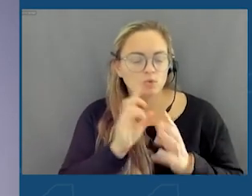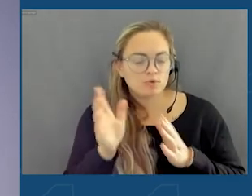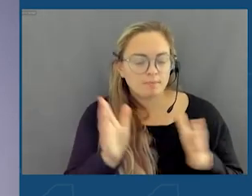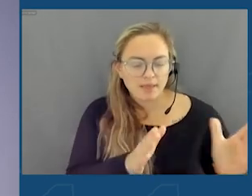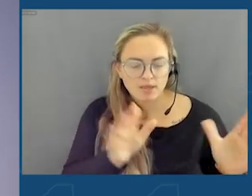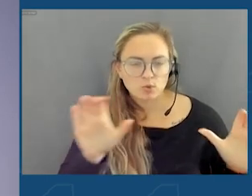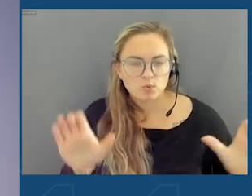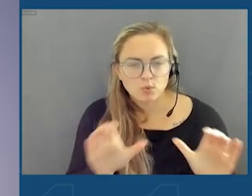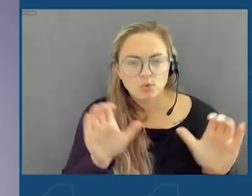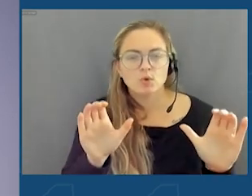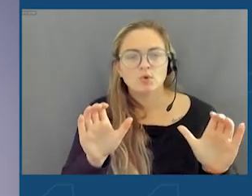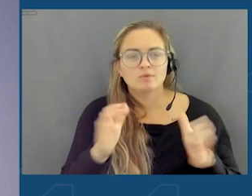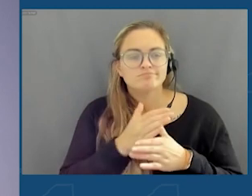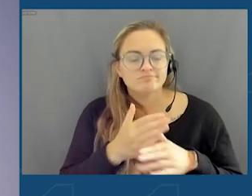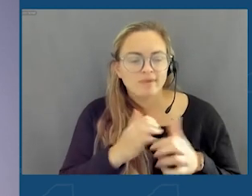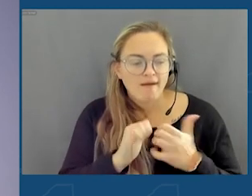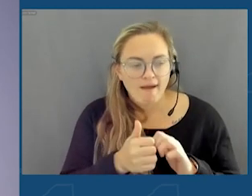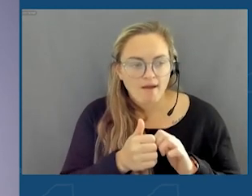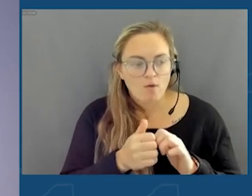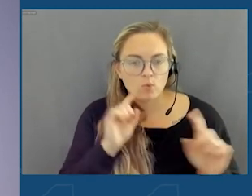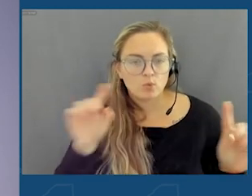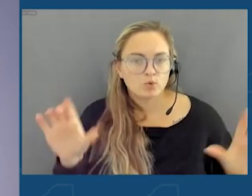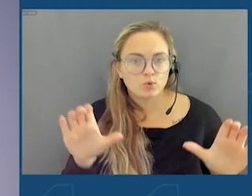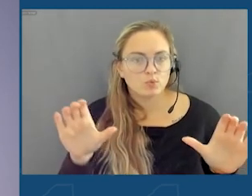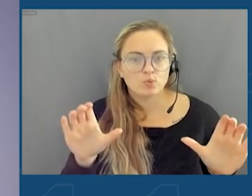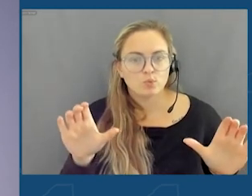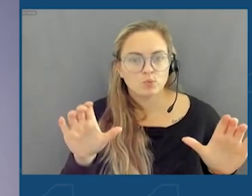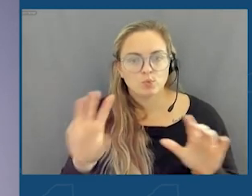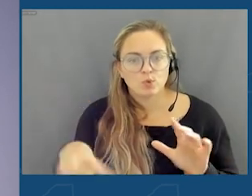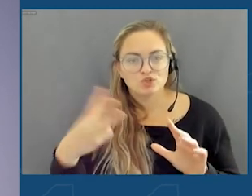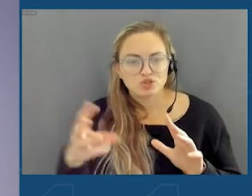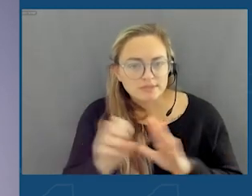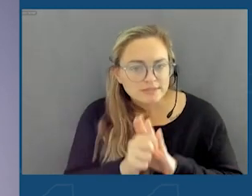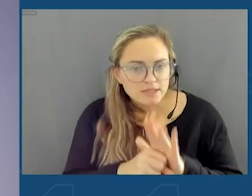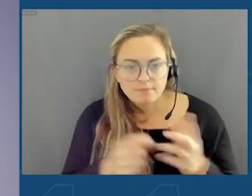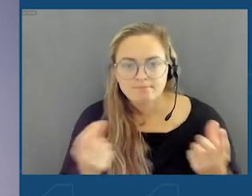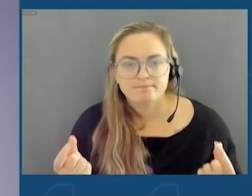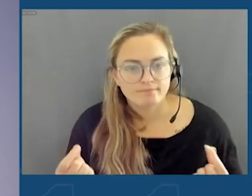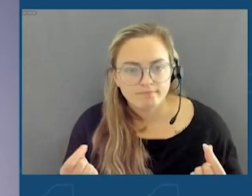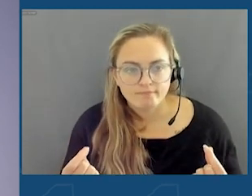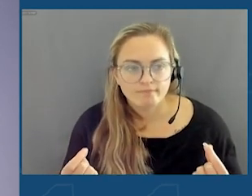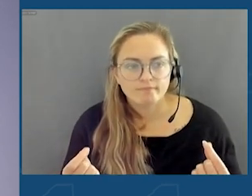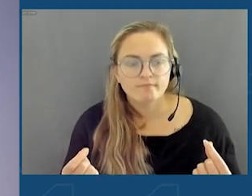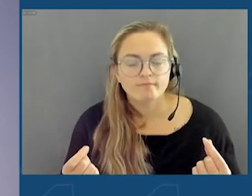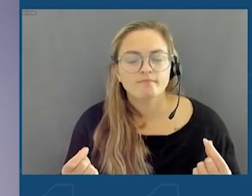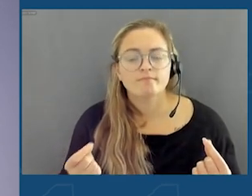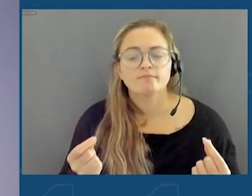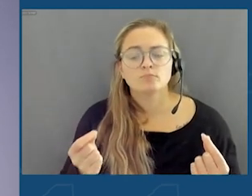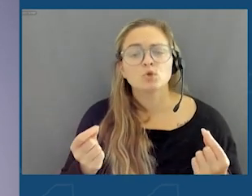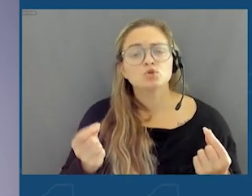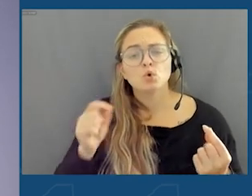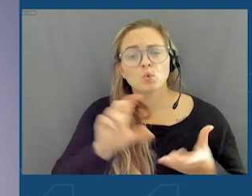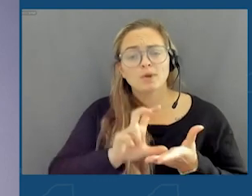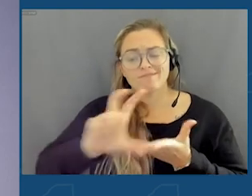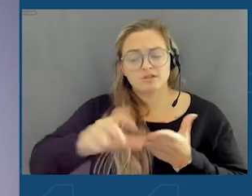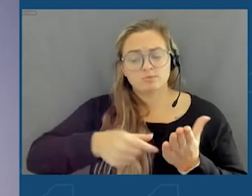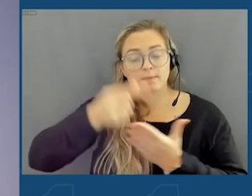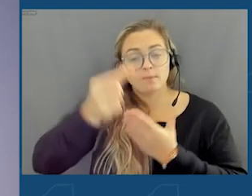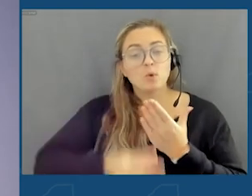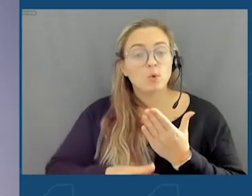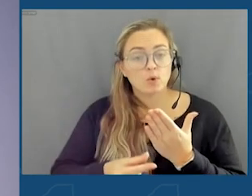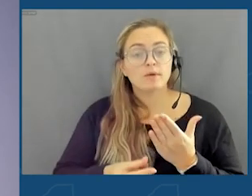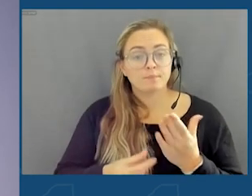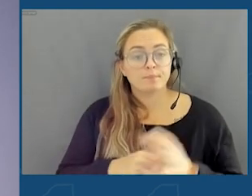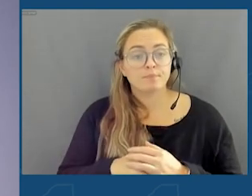share with you how we're going to get this job in Washington State. First, we have created a cap and invest program, which has created over $1